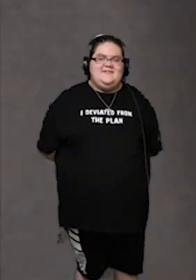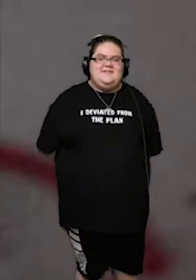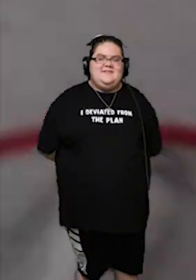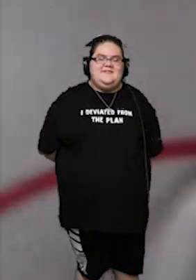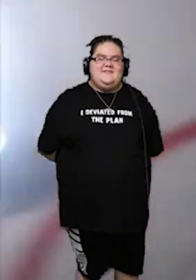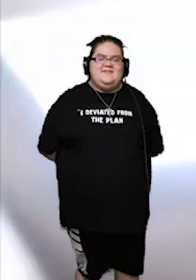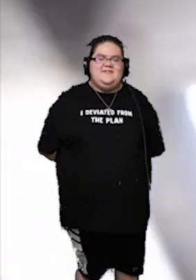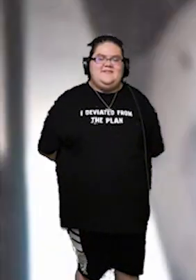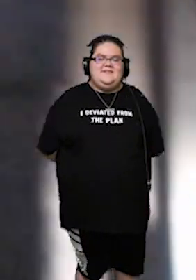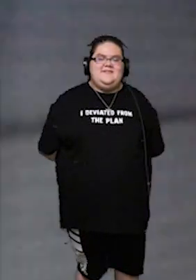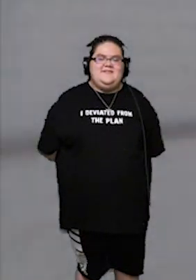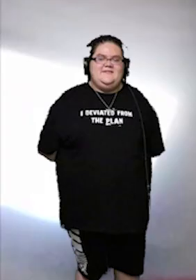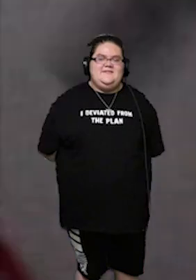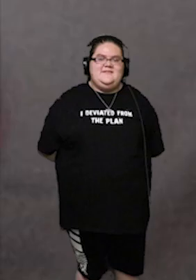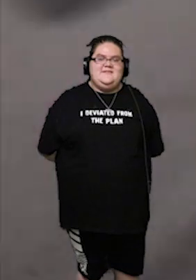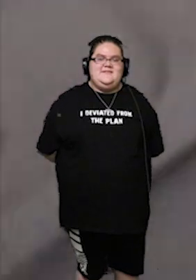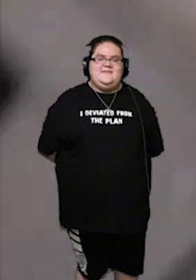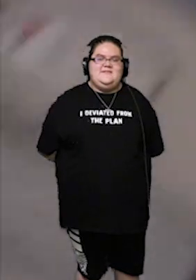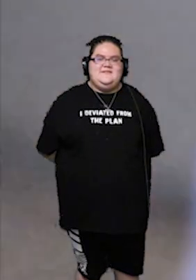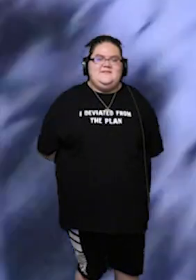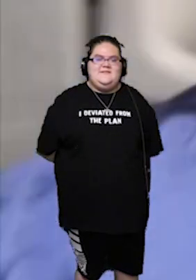No one in the toilet?